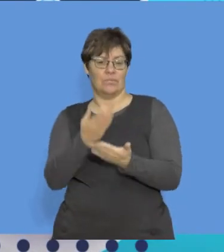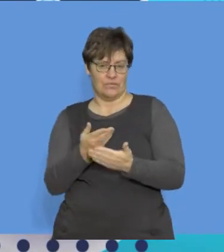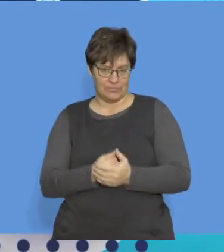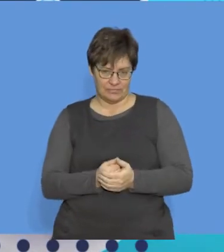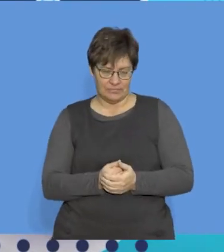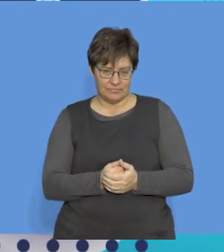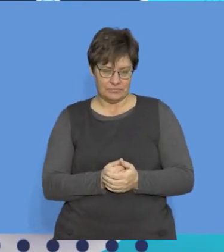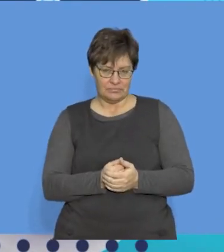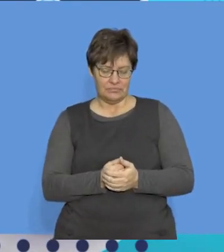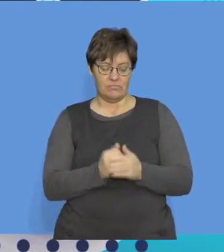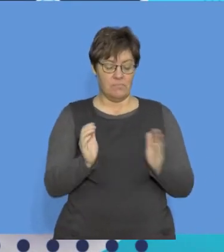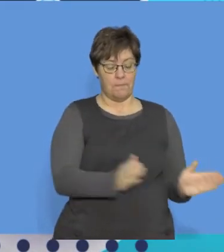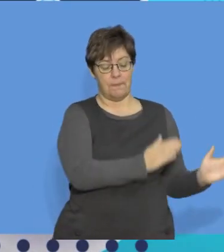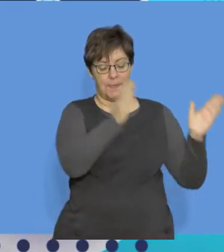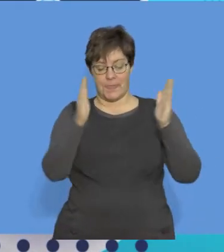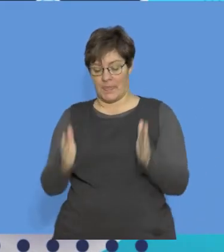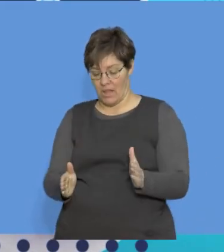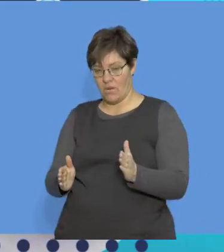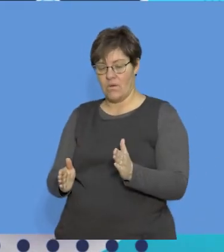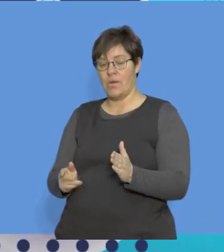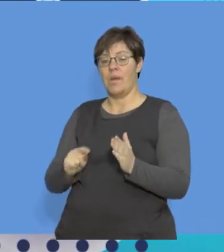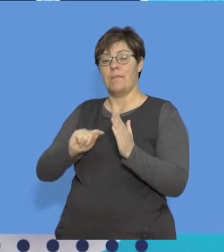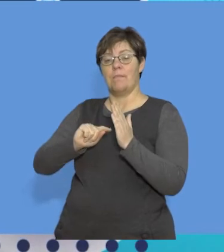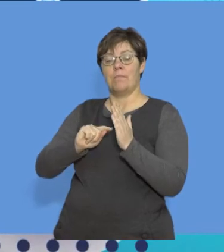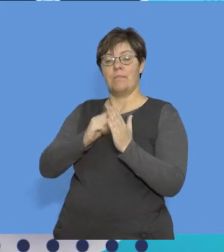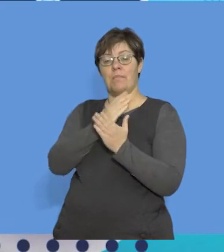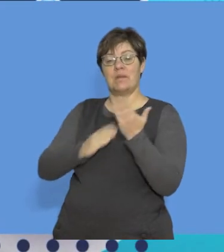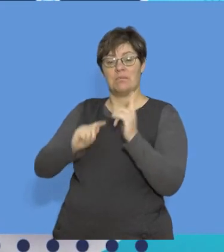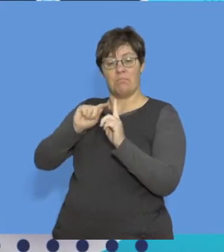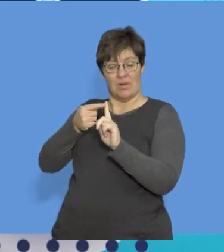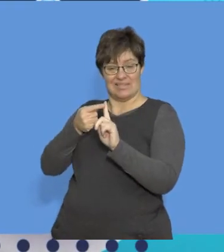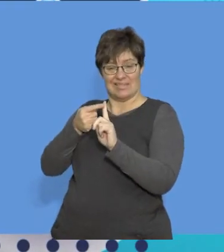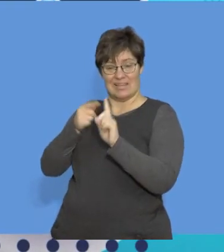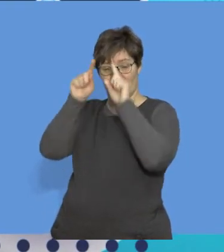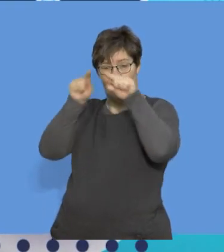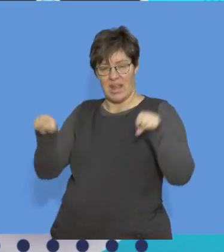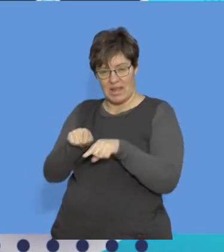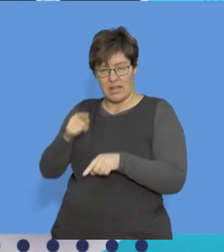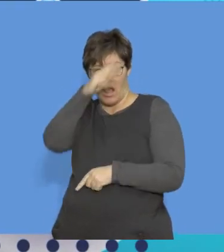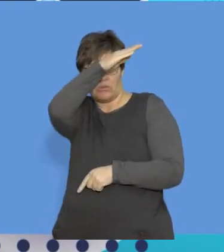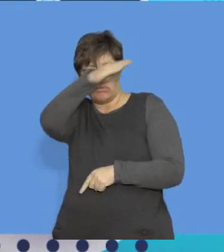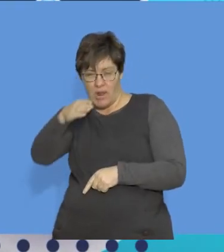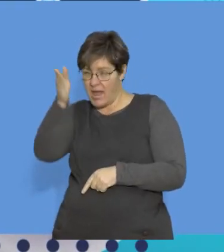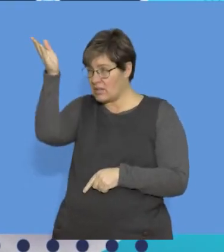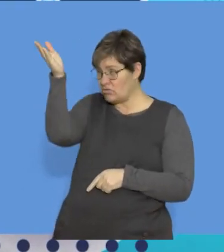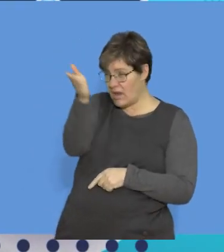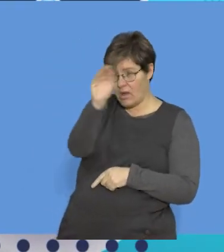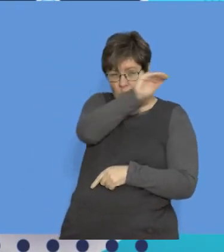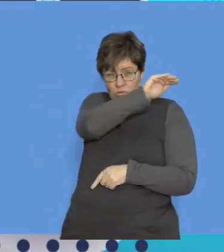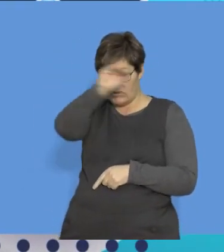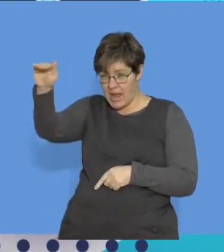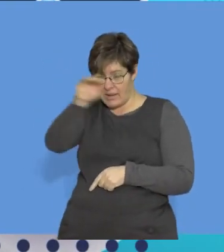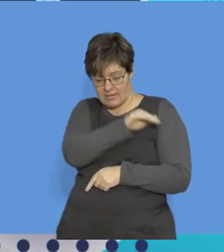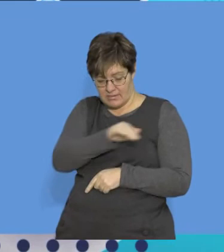of when we have some midpoints of the triangles and drawing a line through those midpoints, and what does that do to